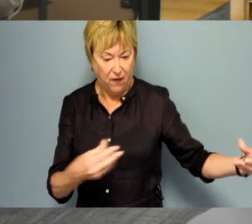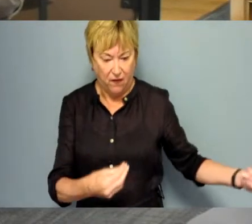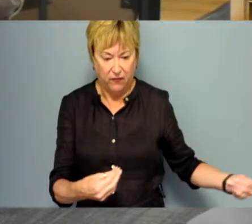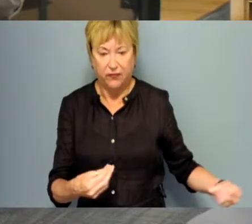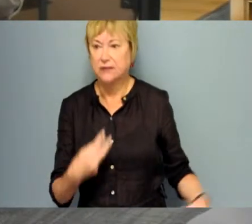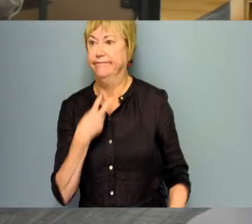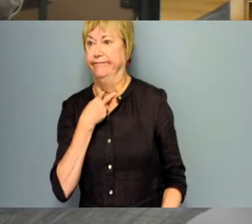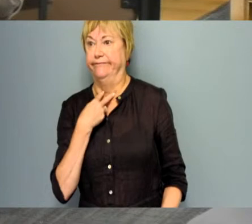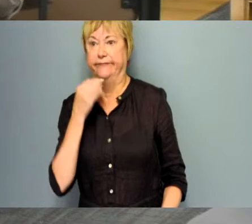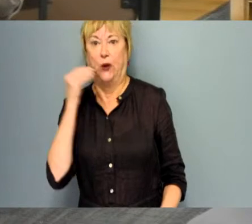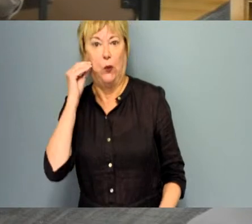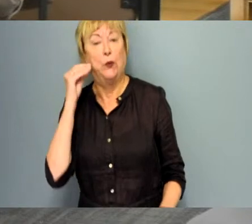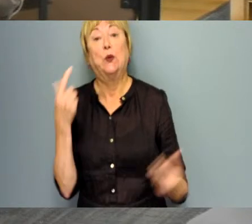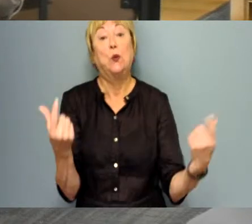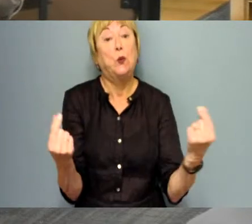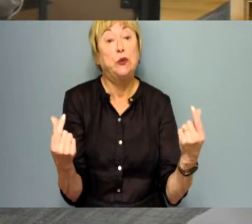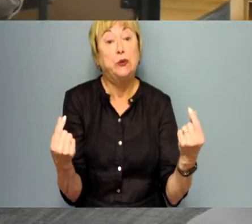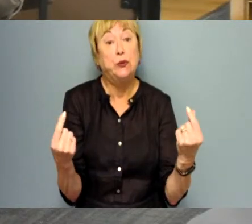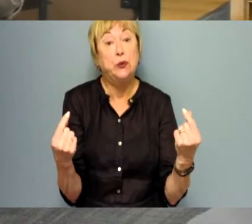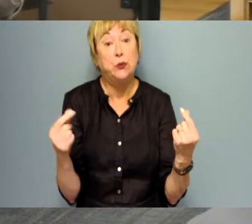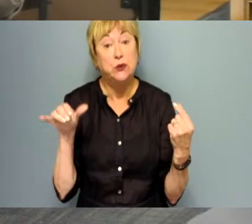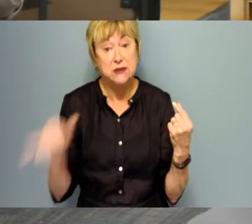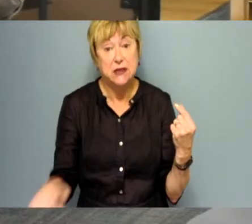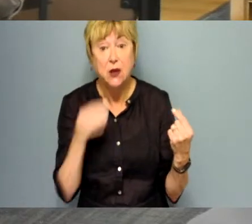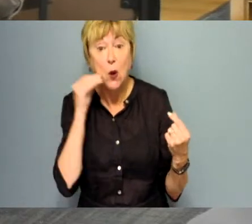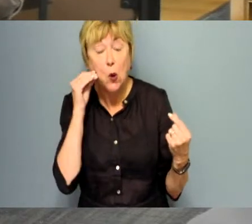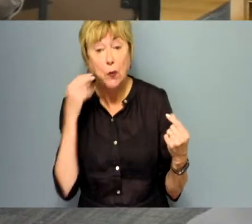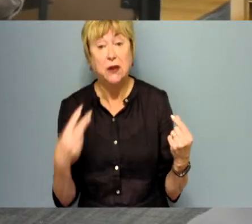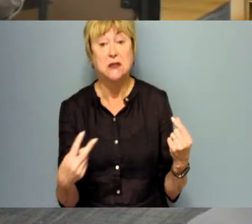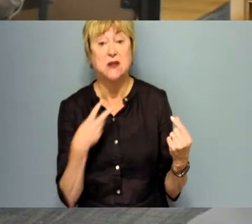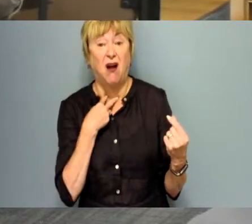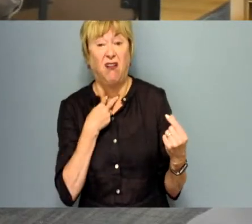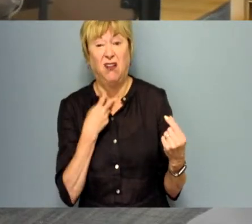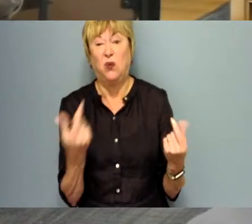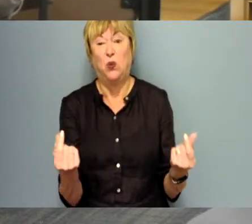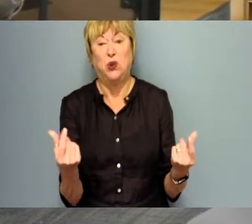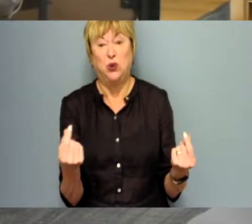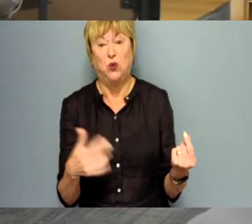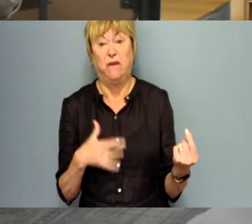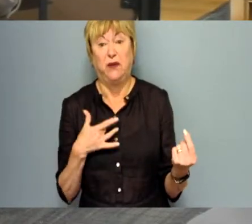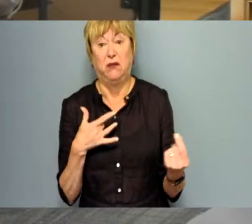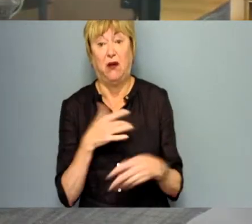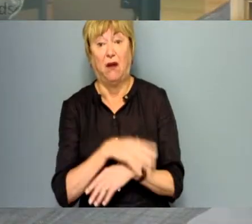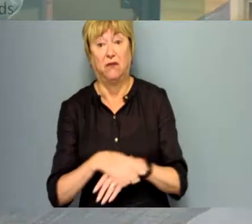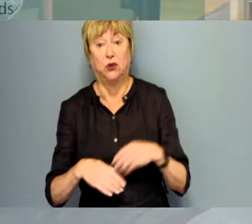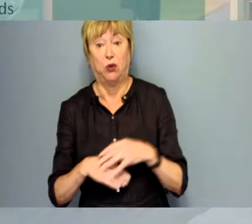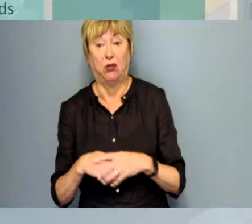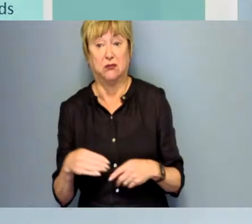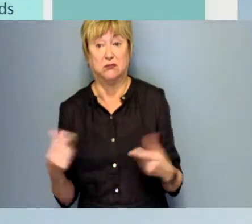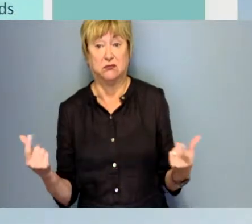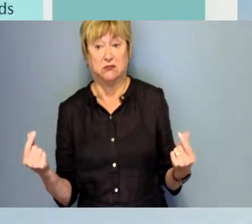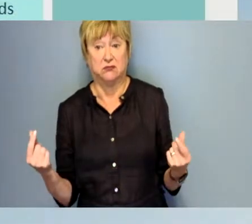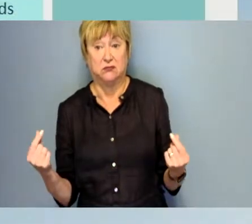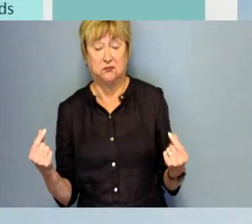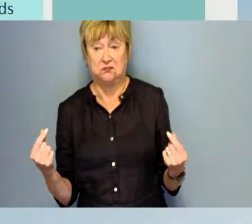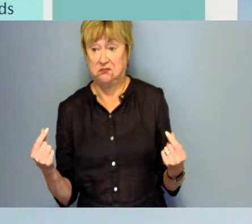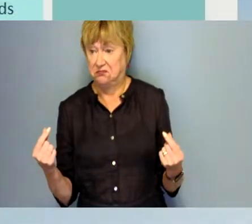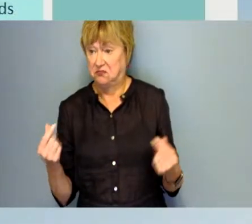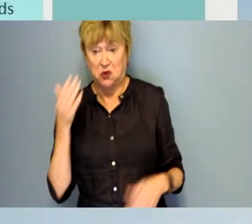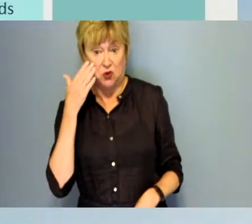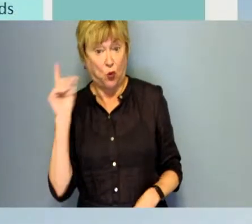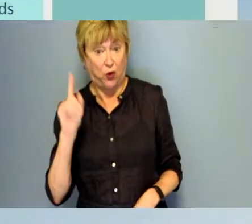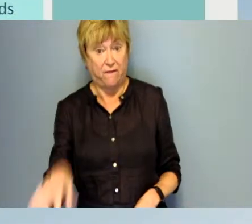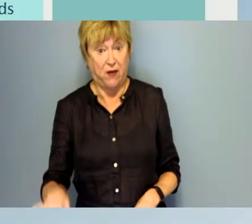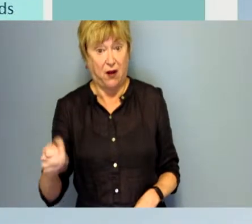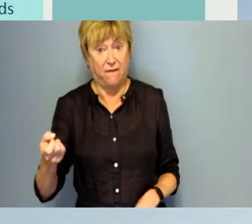to make your stay at home without the power a little bit more comfortable? Next slide. So, do you know where your flashlights are? Can you